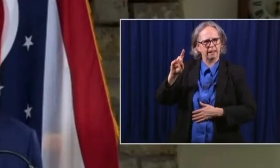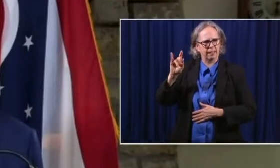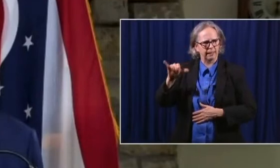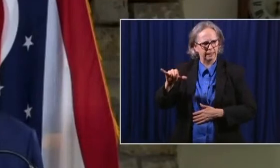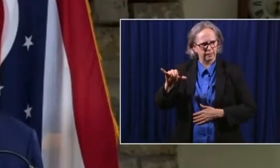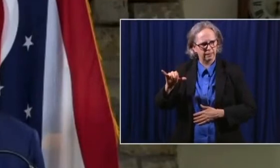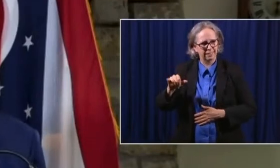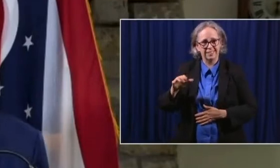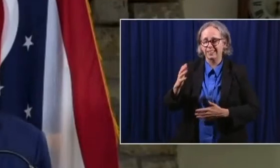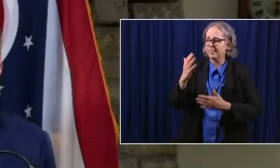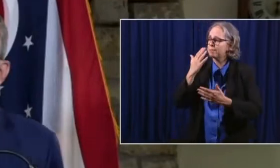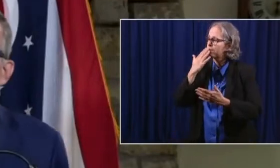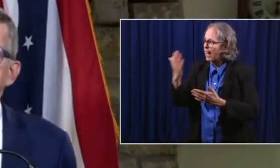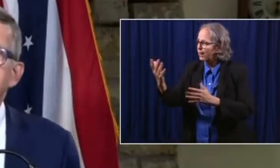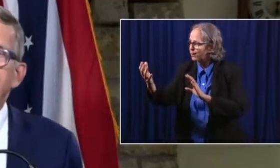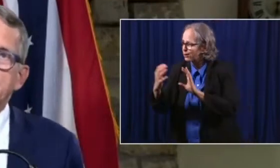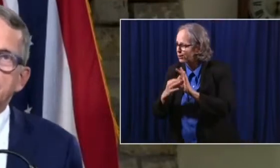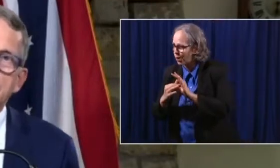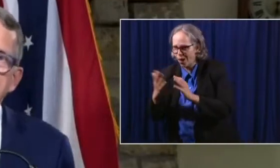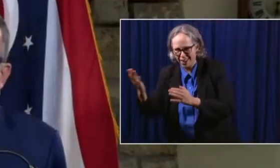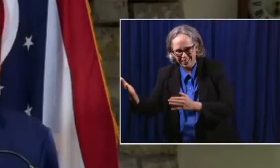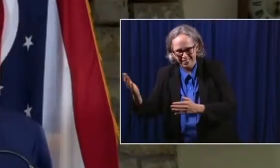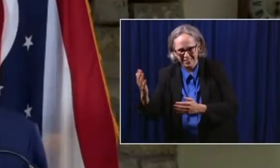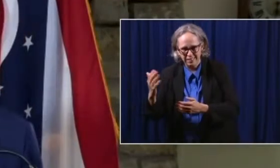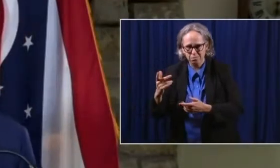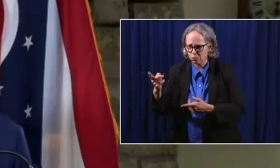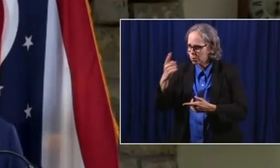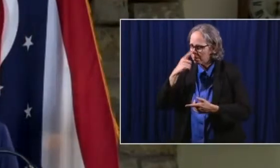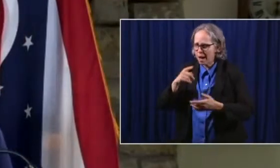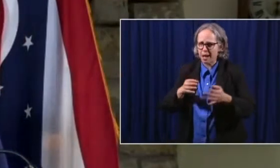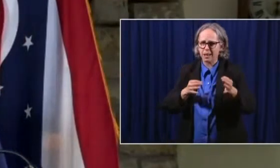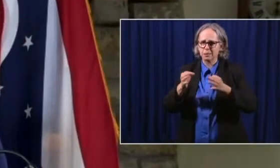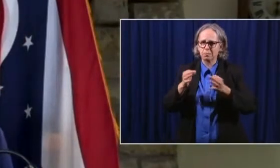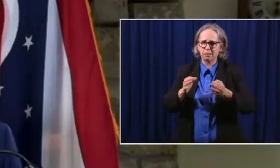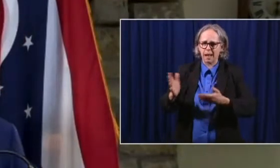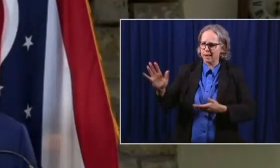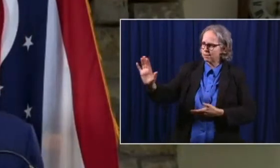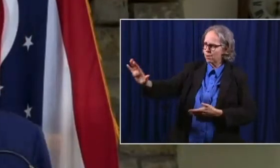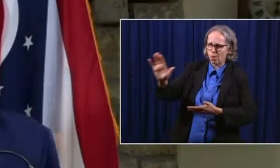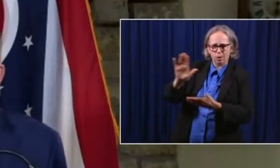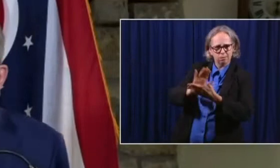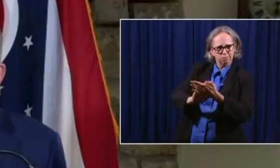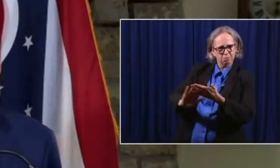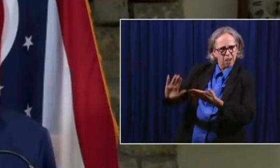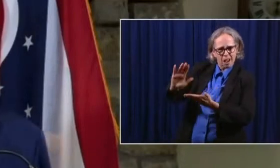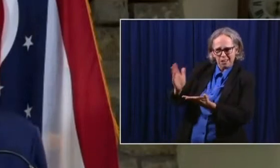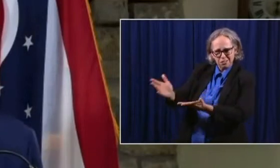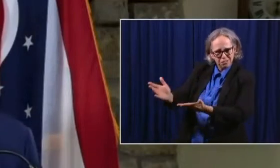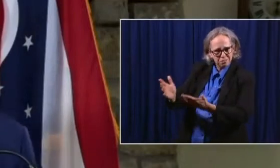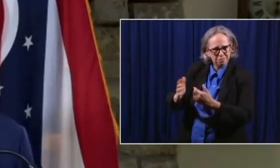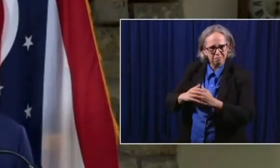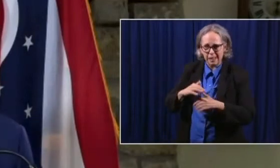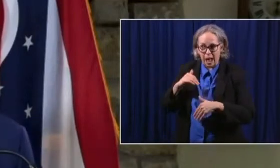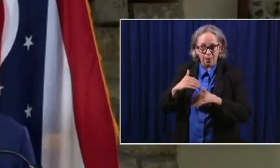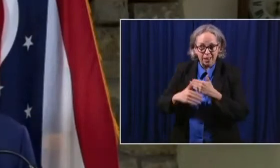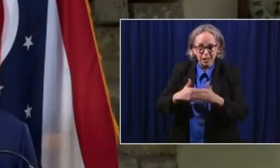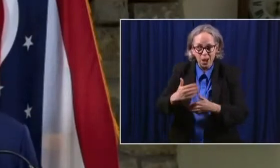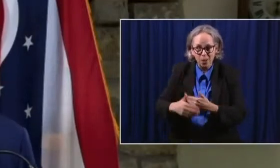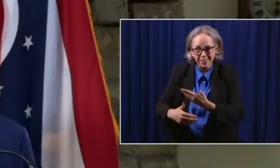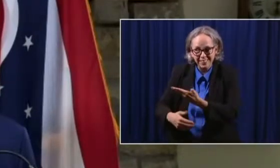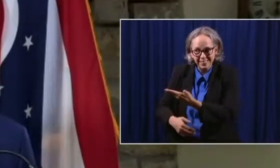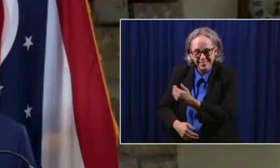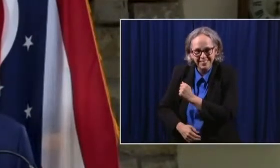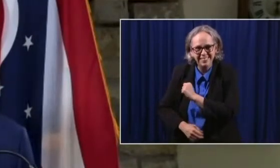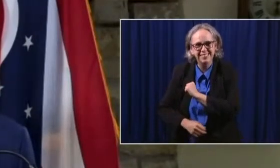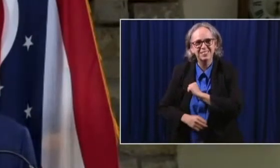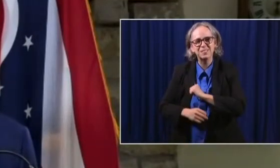And maybe if you could tell us a little bit about what your plans have been and how the reopening is going, and just kind of how